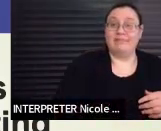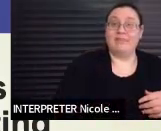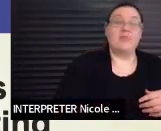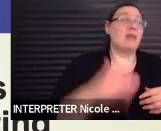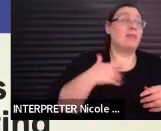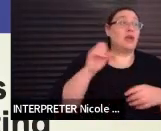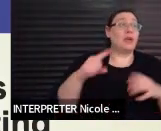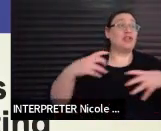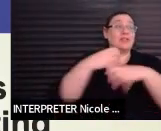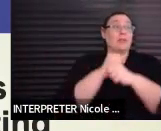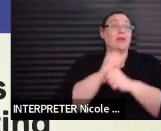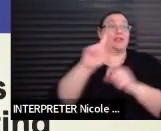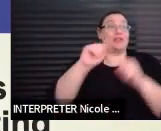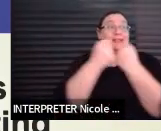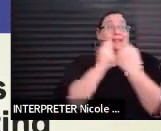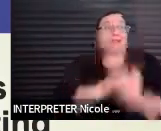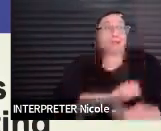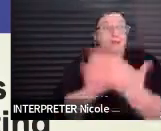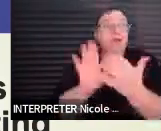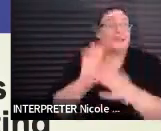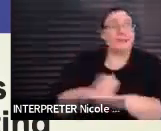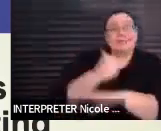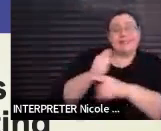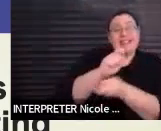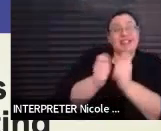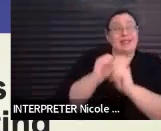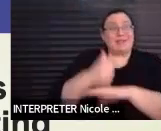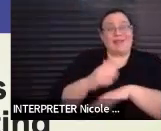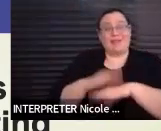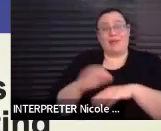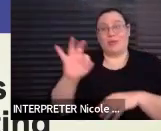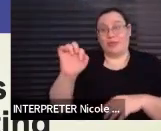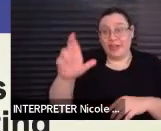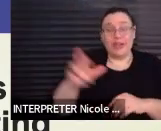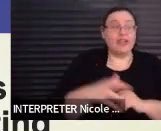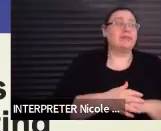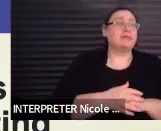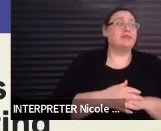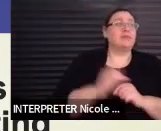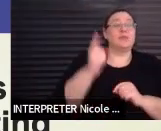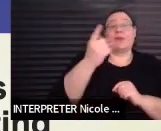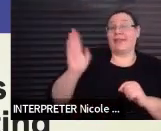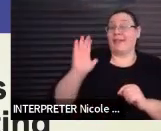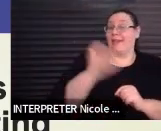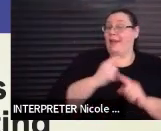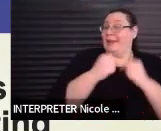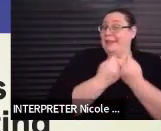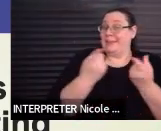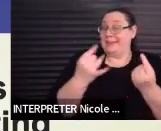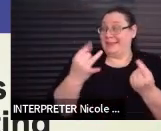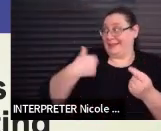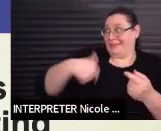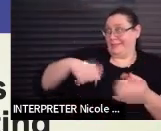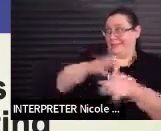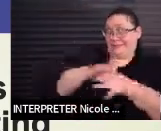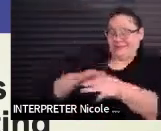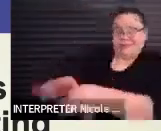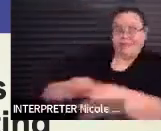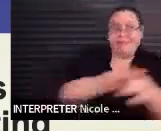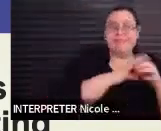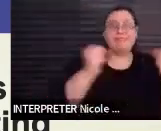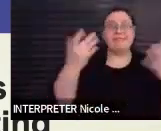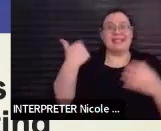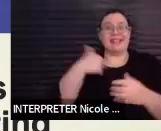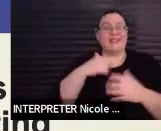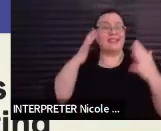overall approach to implementing changes based on OFAR. So one of the things that our team did collectively is that many of us chose